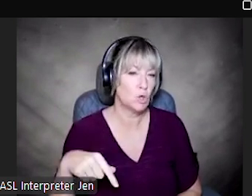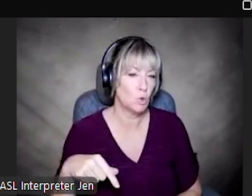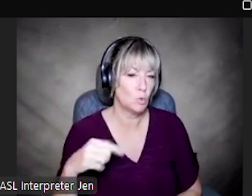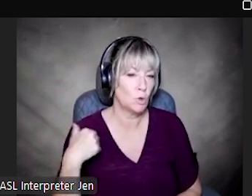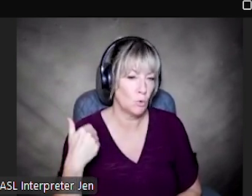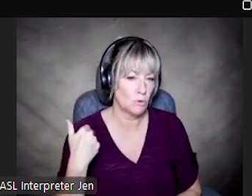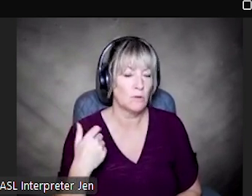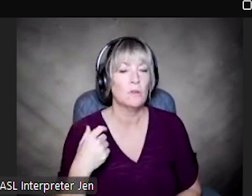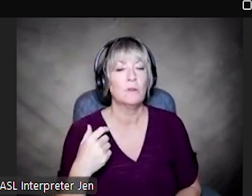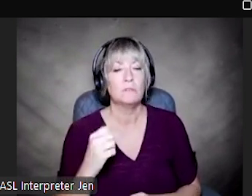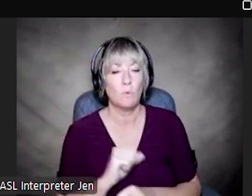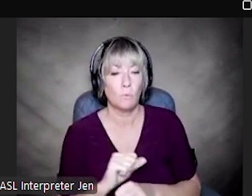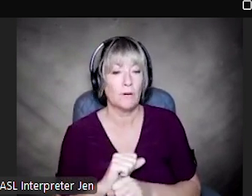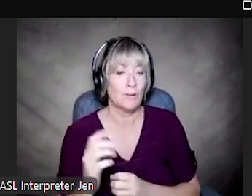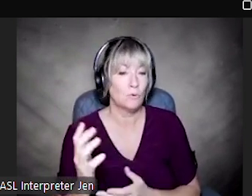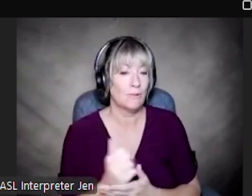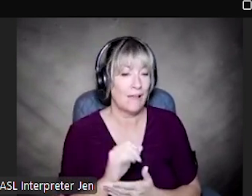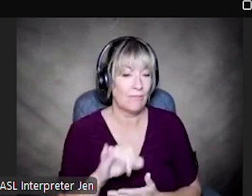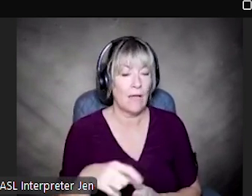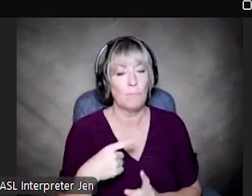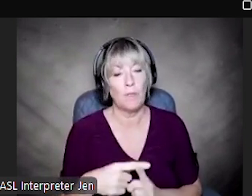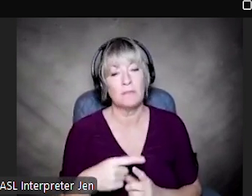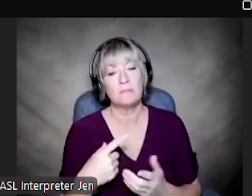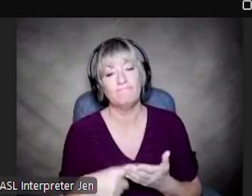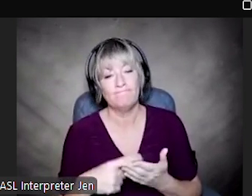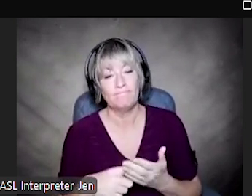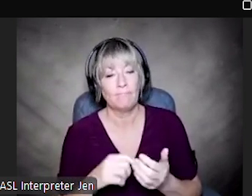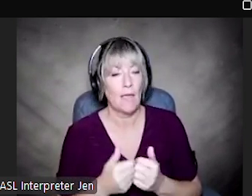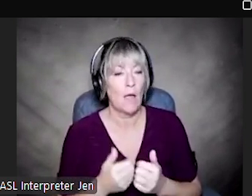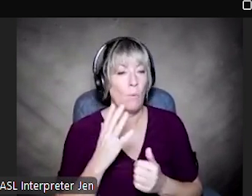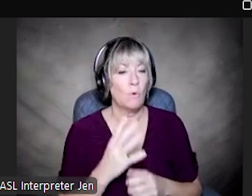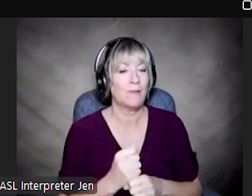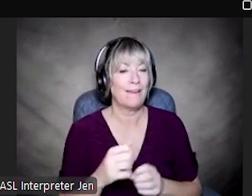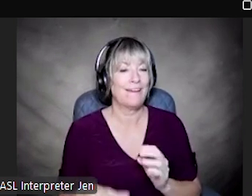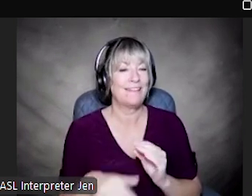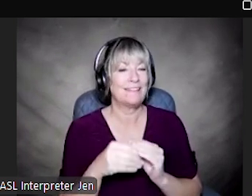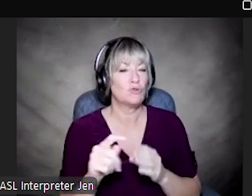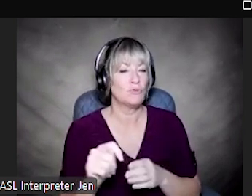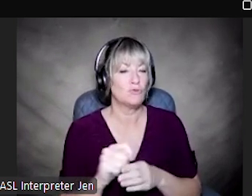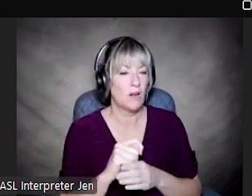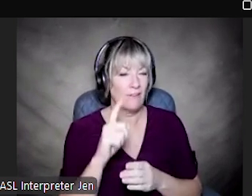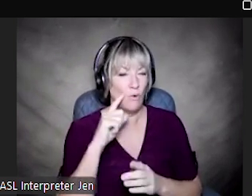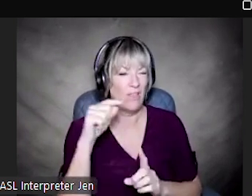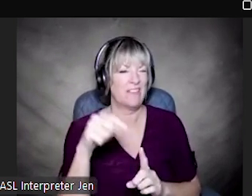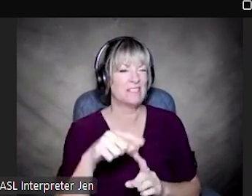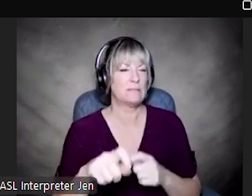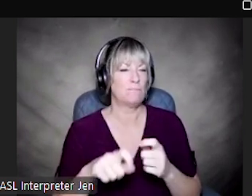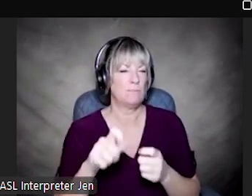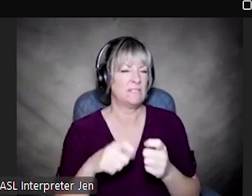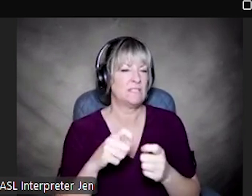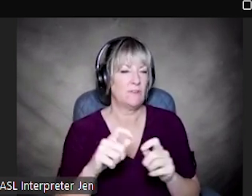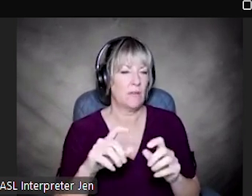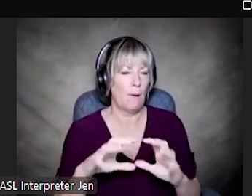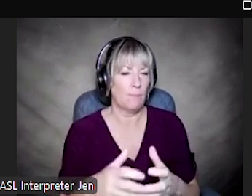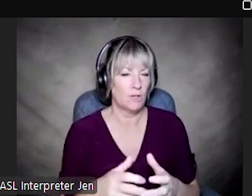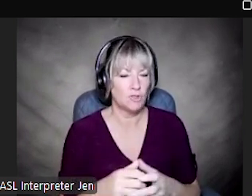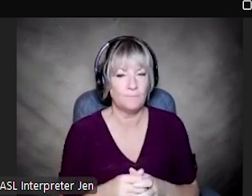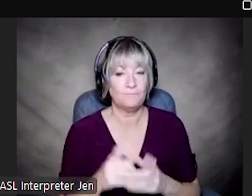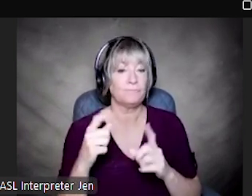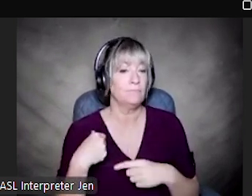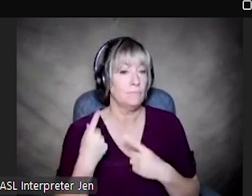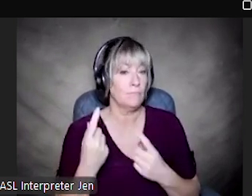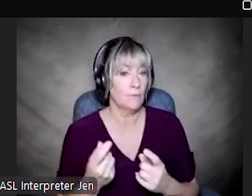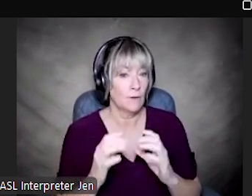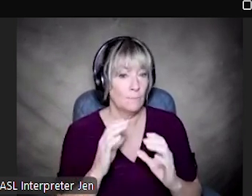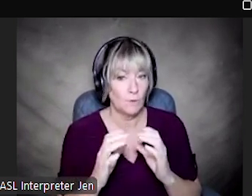also are talking about how we're going to get additional training for this specific population. We've been